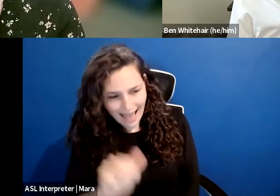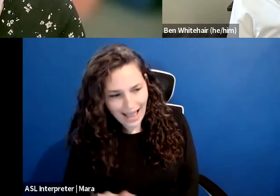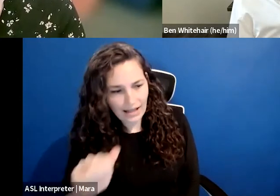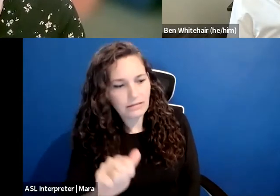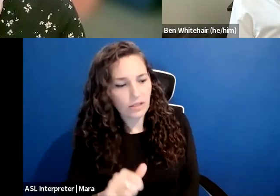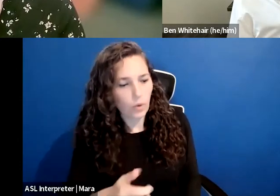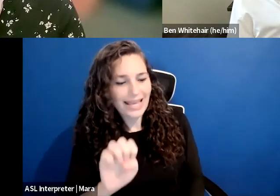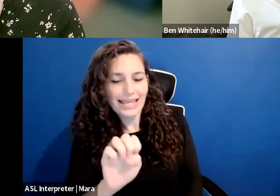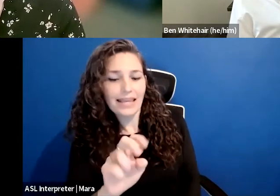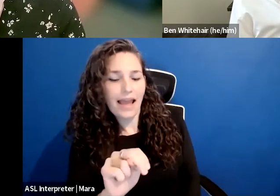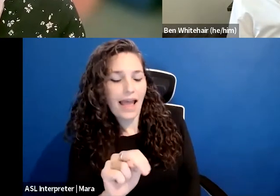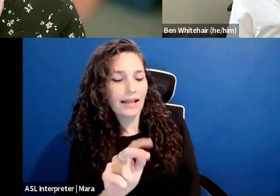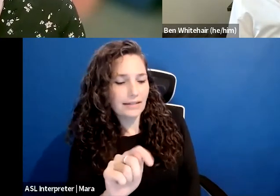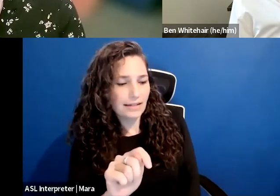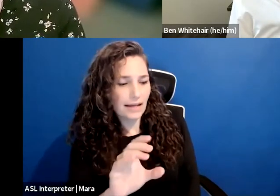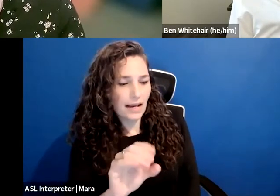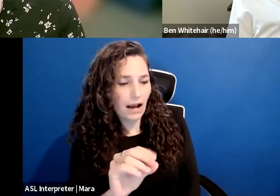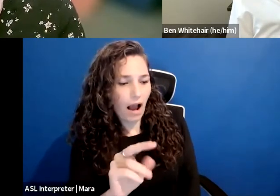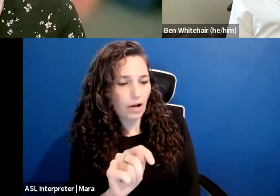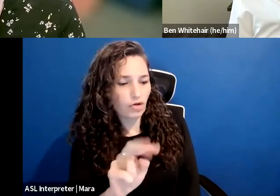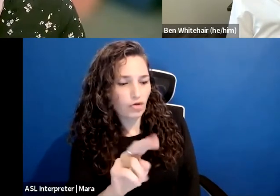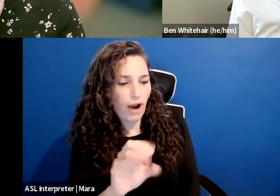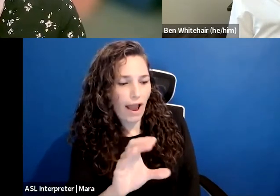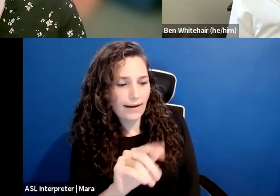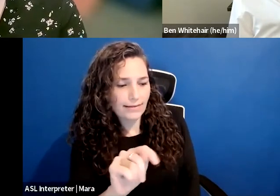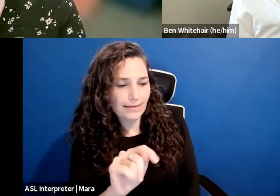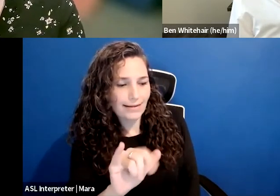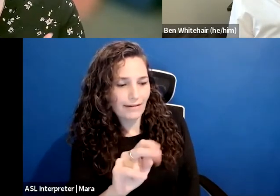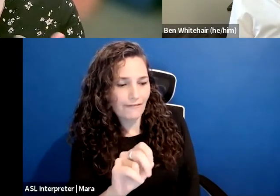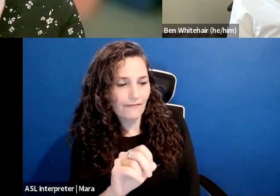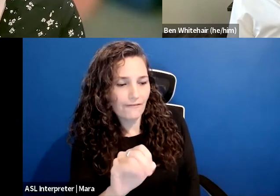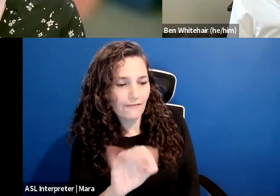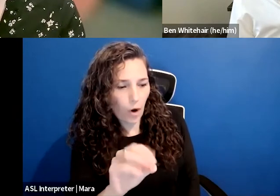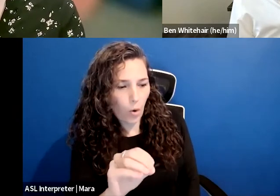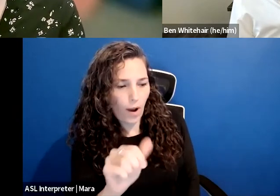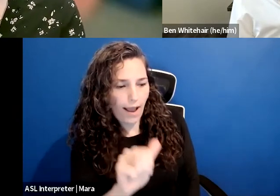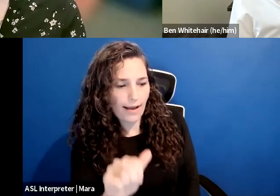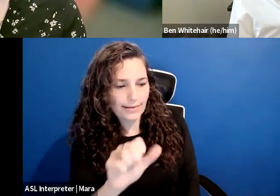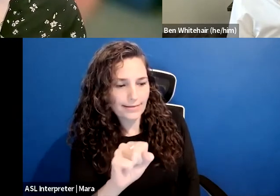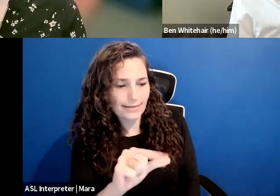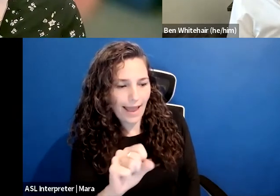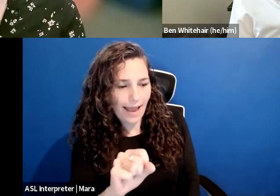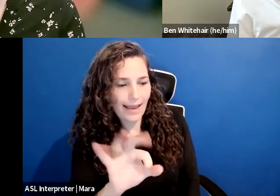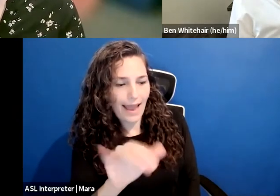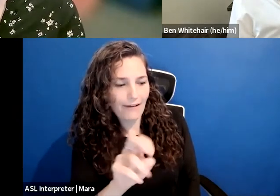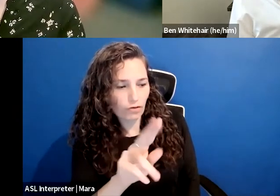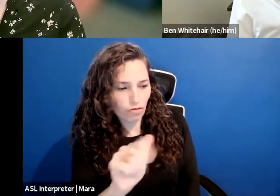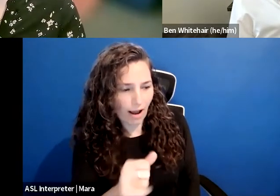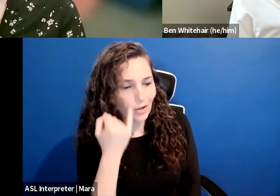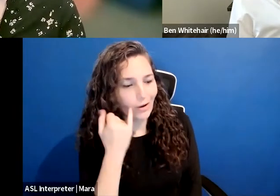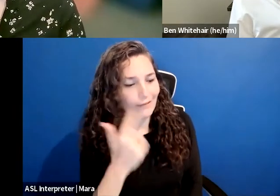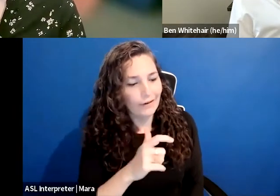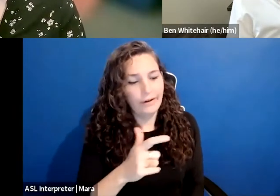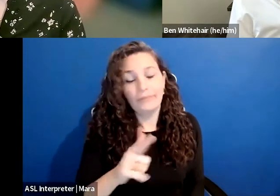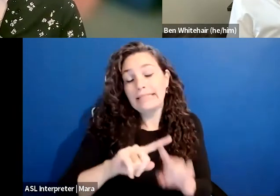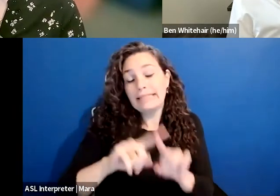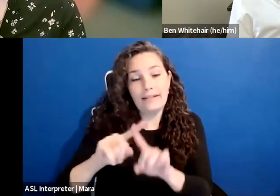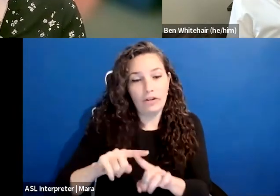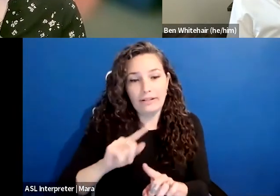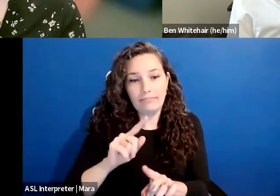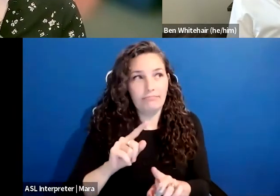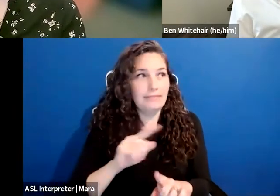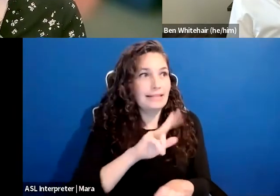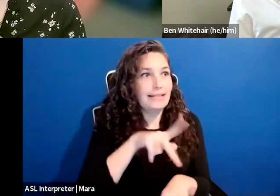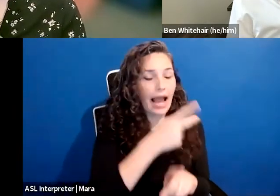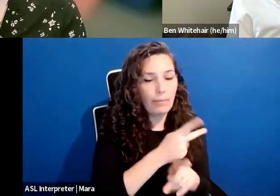also gave the email addresses for some of those more specialized departments. If you're, for example, a singer, a dancer, a stunt performer, a background actor, you